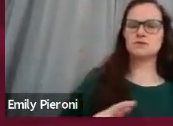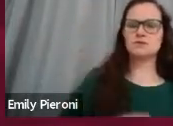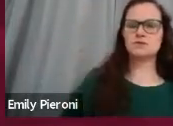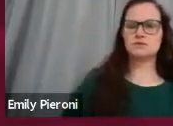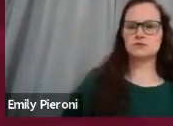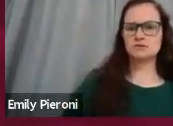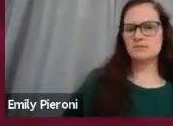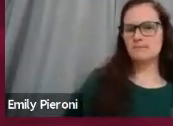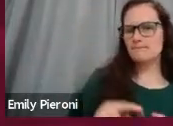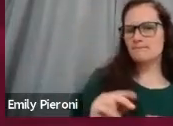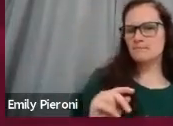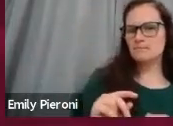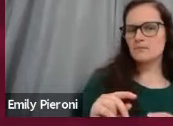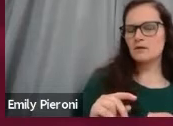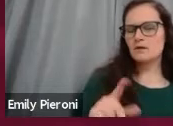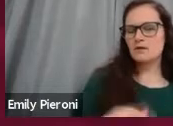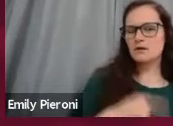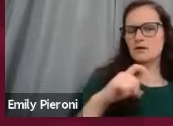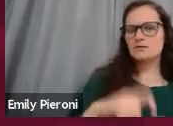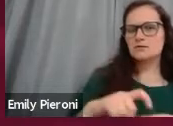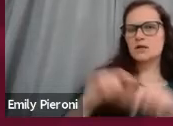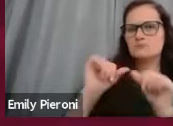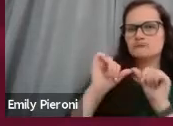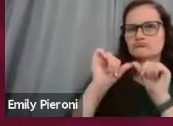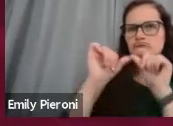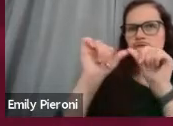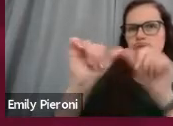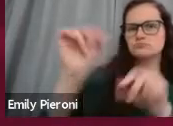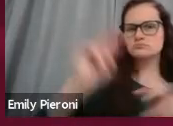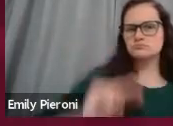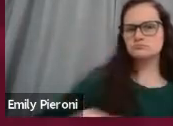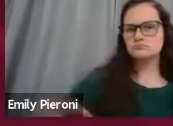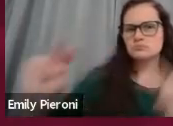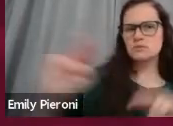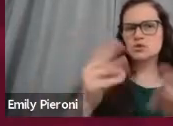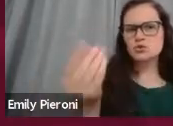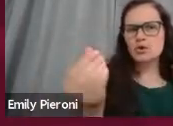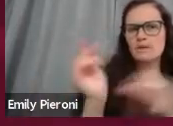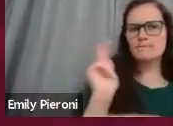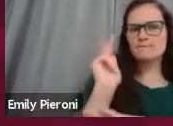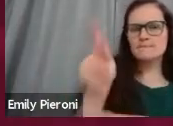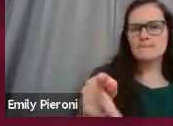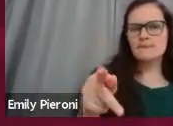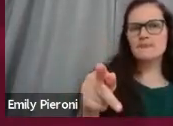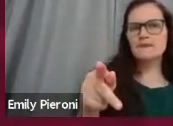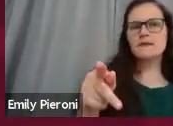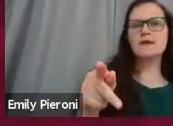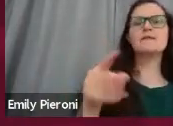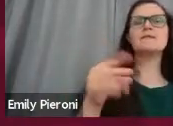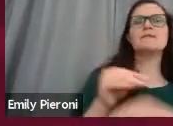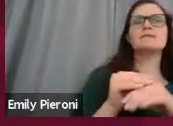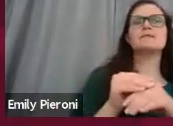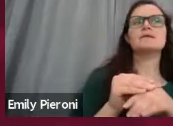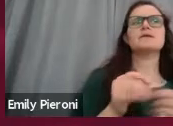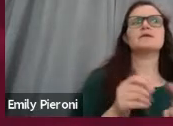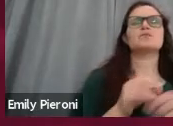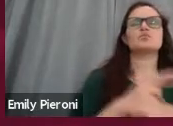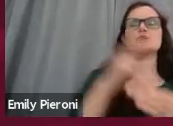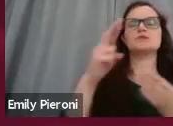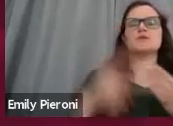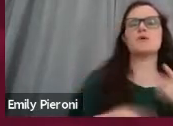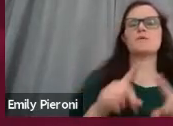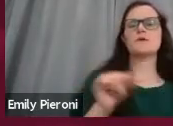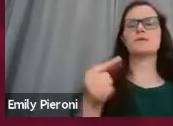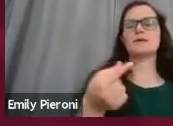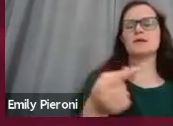of contamination in soils, sediment, water, and plants caused by the Gold King mine spill. He's originally from